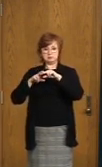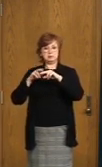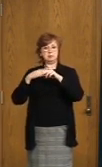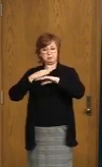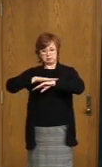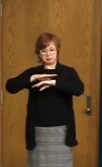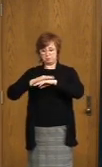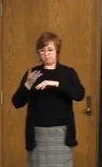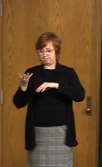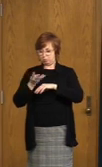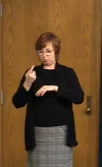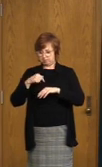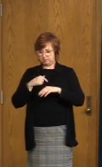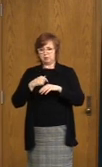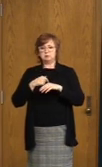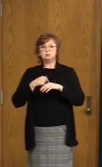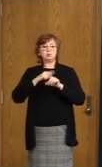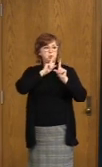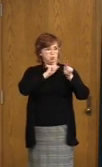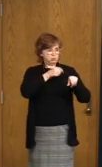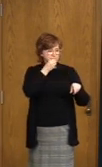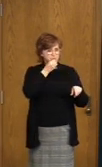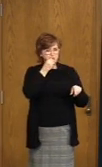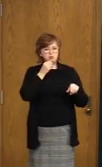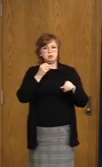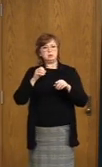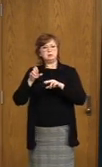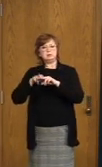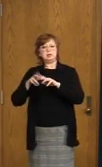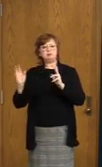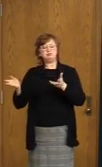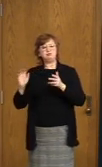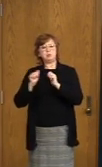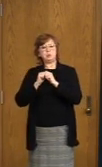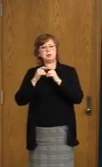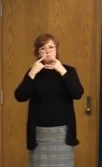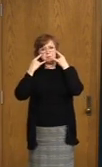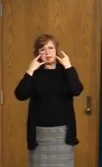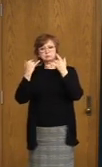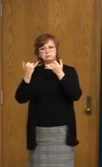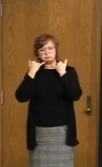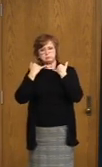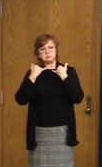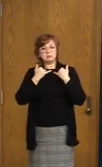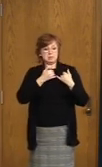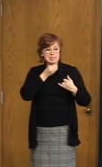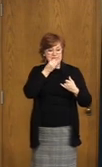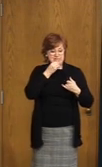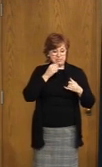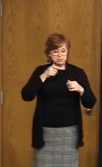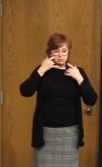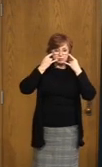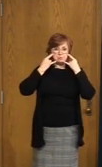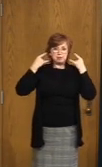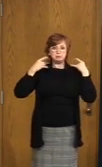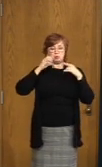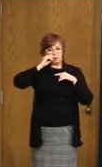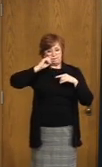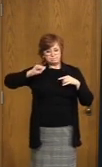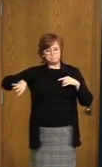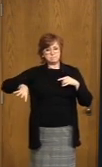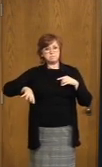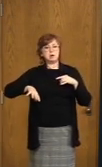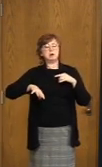you have your meal and drink. You can linger with your mask on. You're there maybe an hour and a half, put your mask on and you leave.